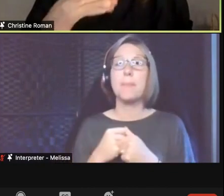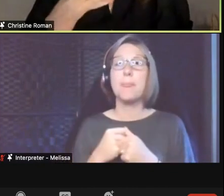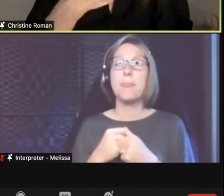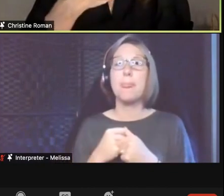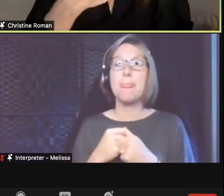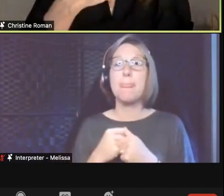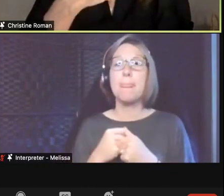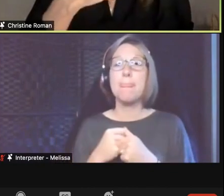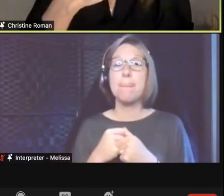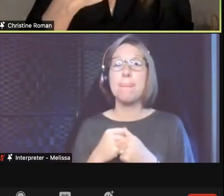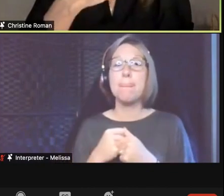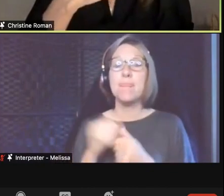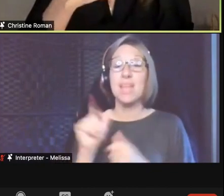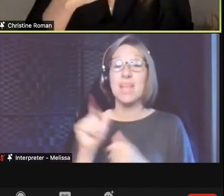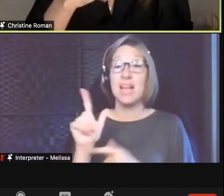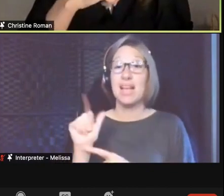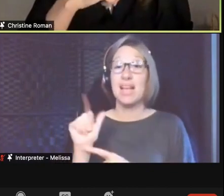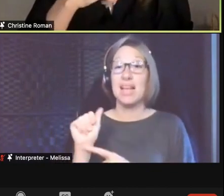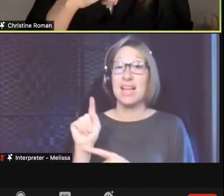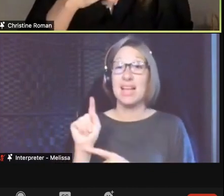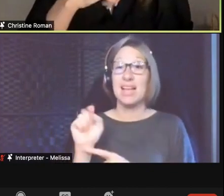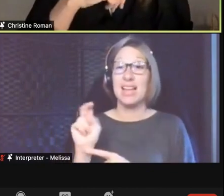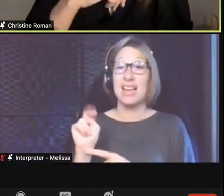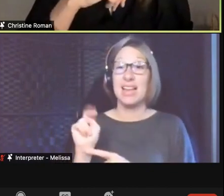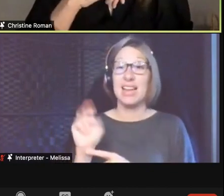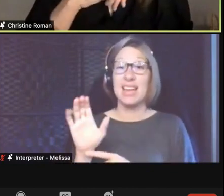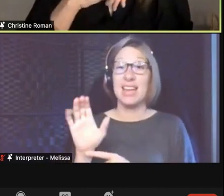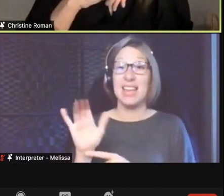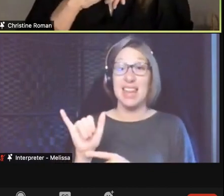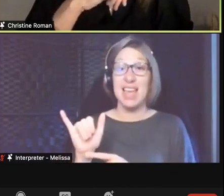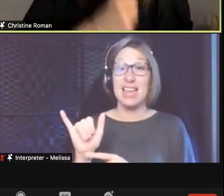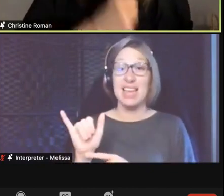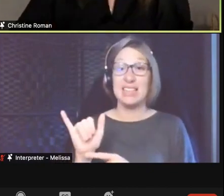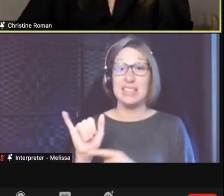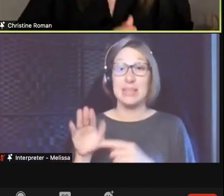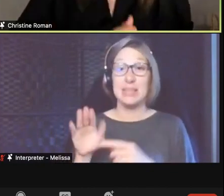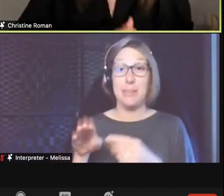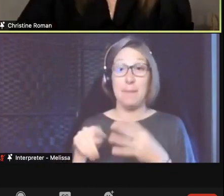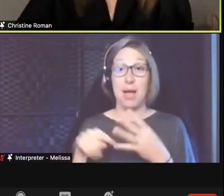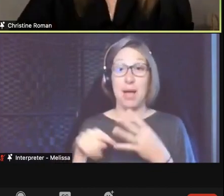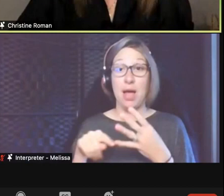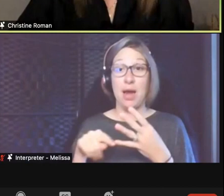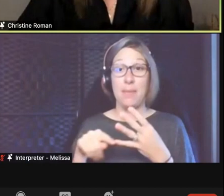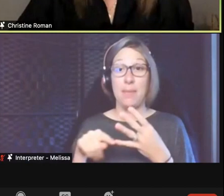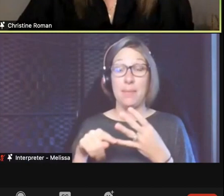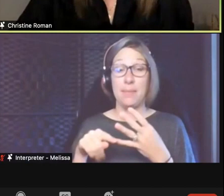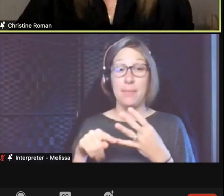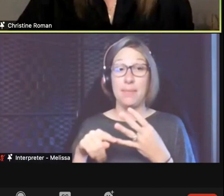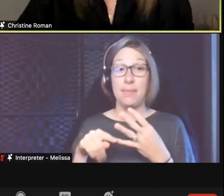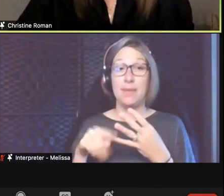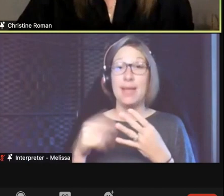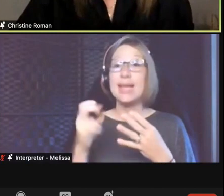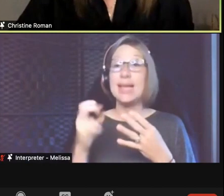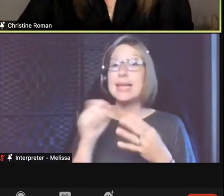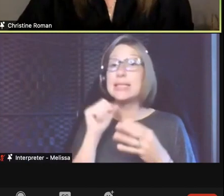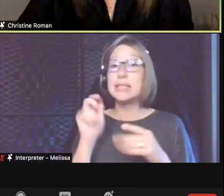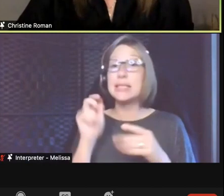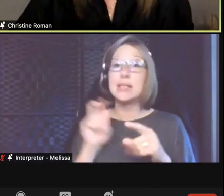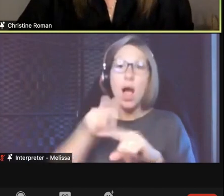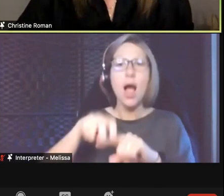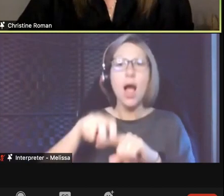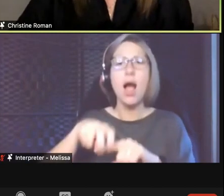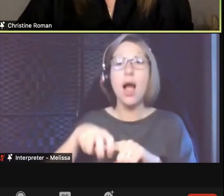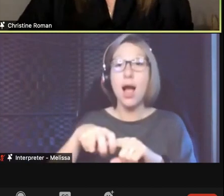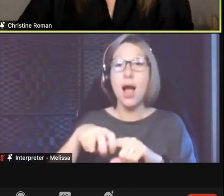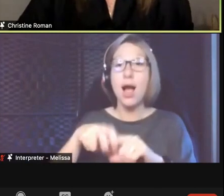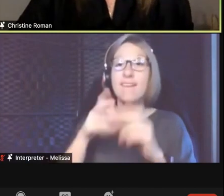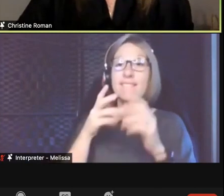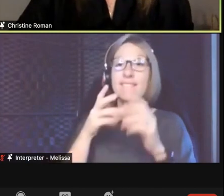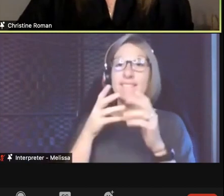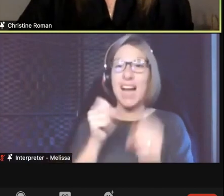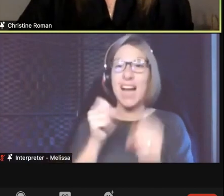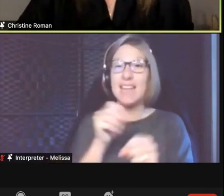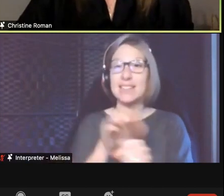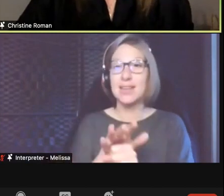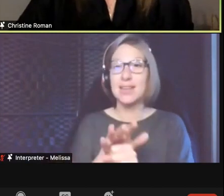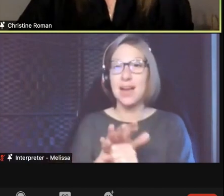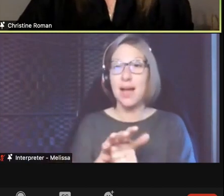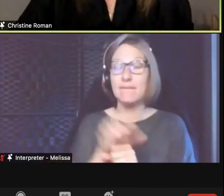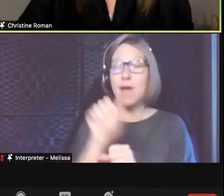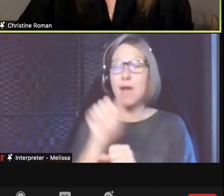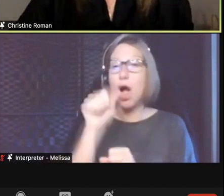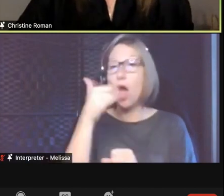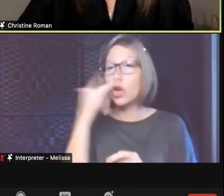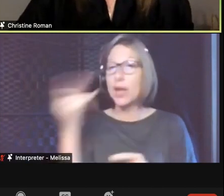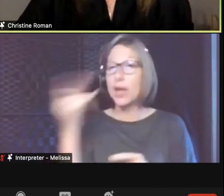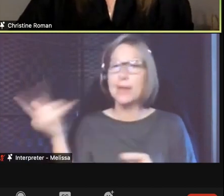latency at the bottom of this list, and he doesn't get on the swing fast enough before another child gets there before